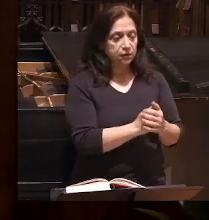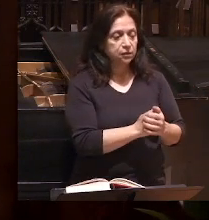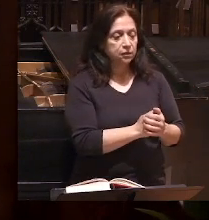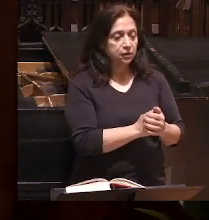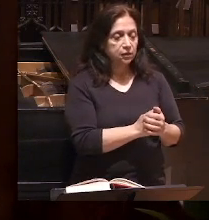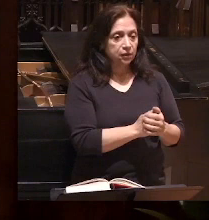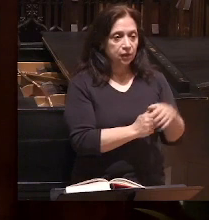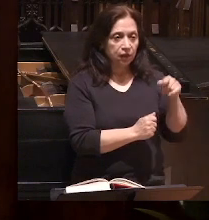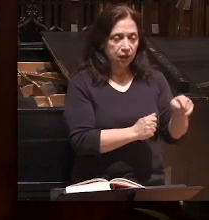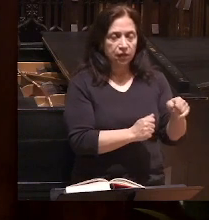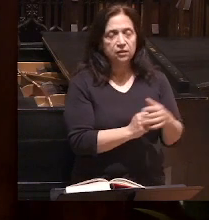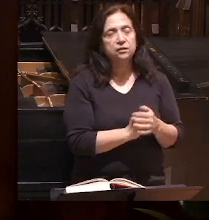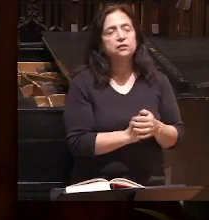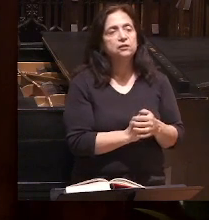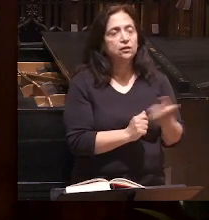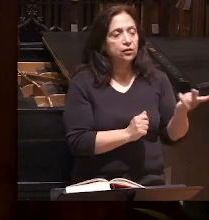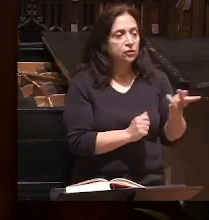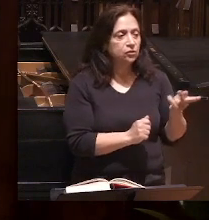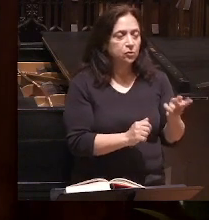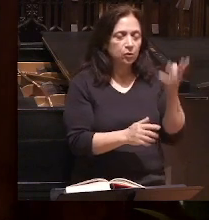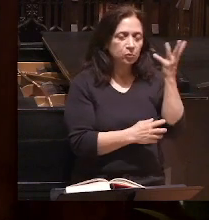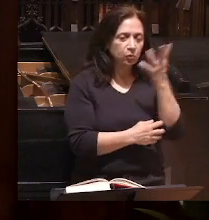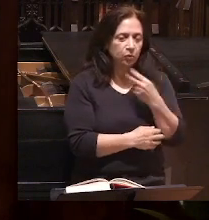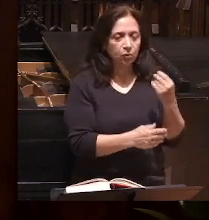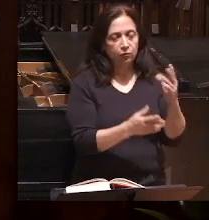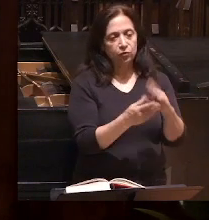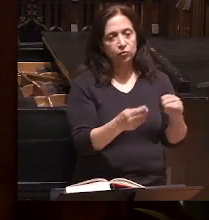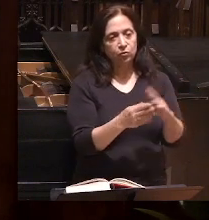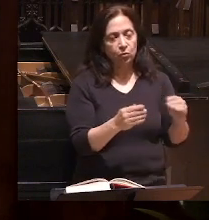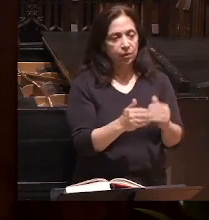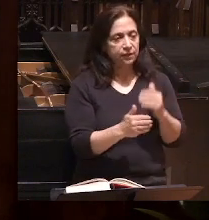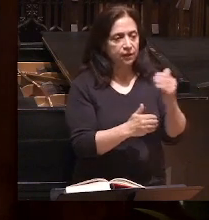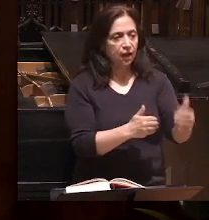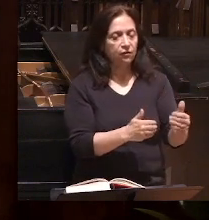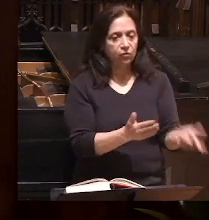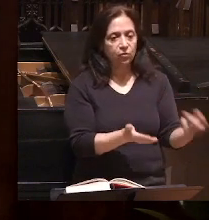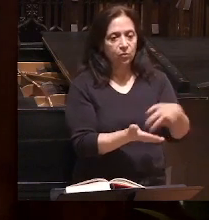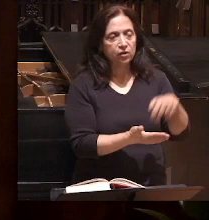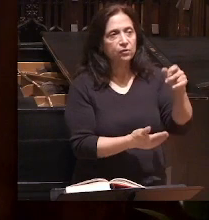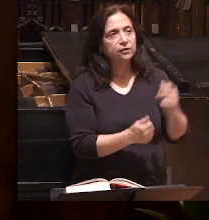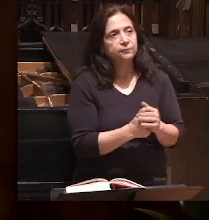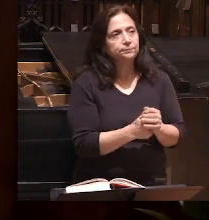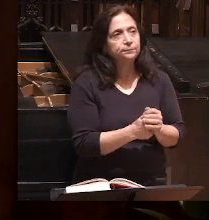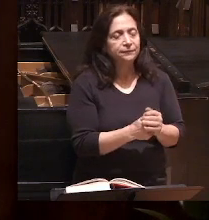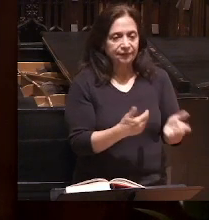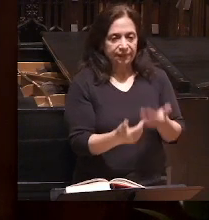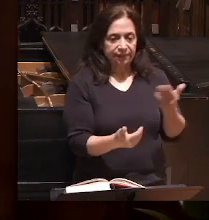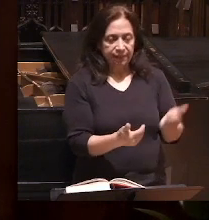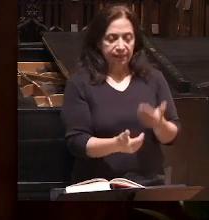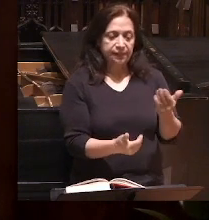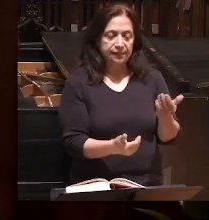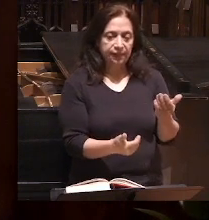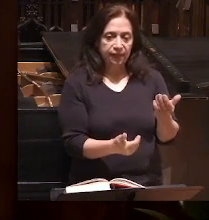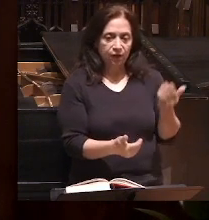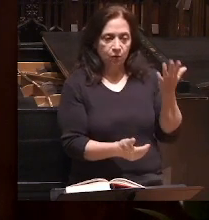These are rich, rich and beautiful post-resurrection stories. And it's easy,